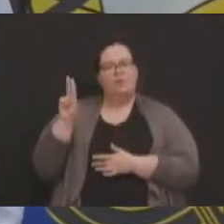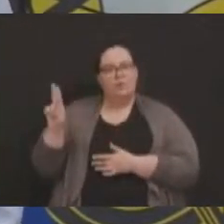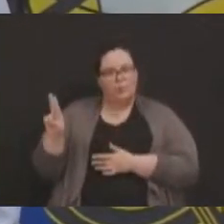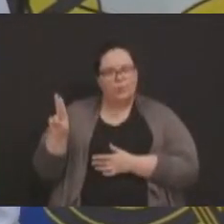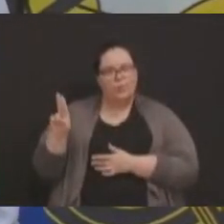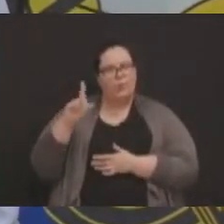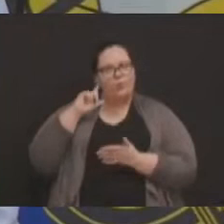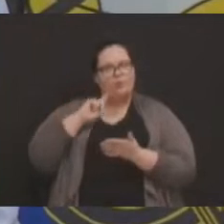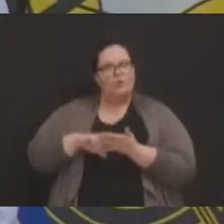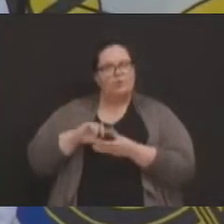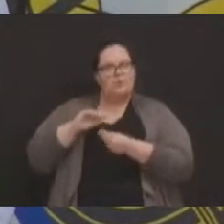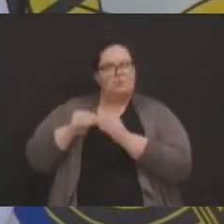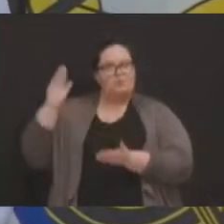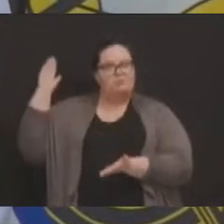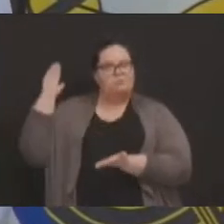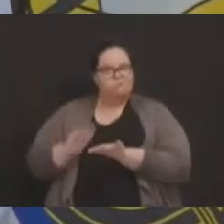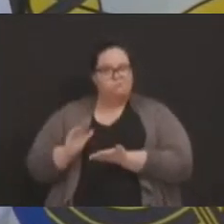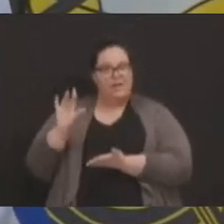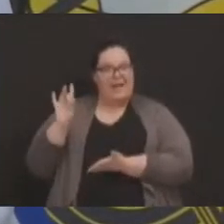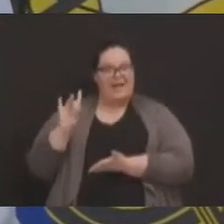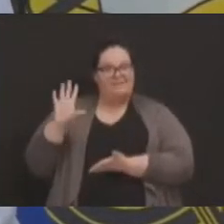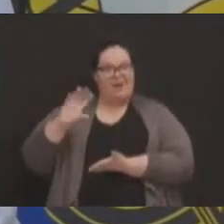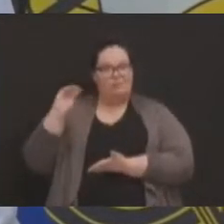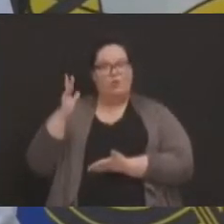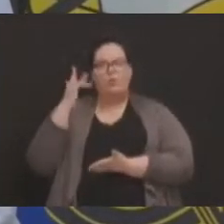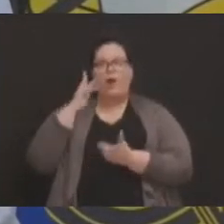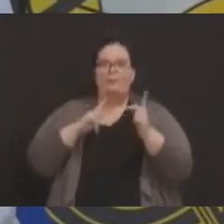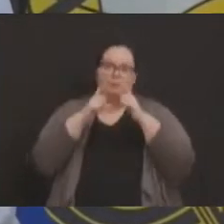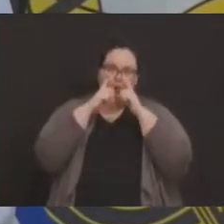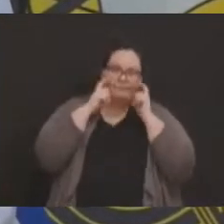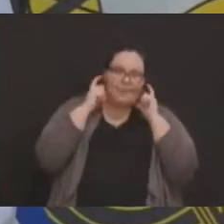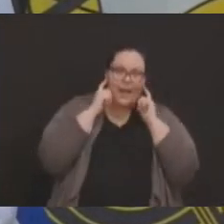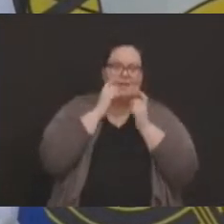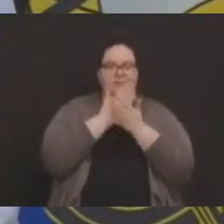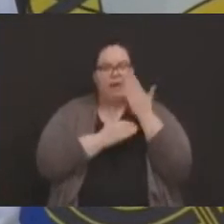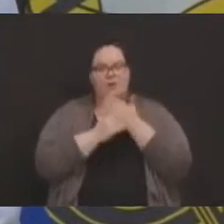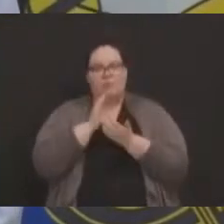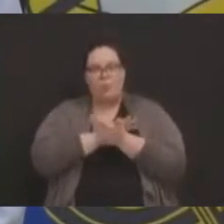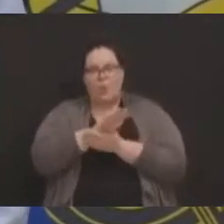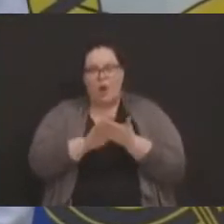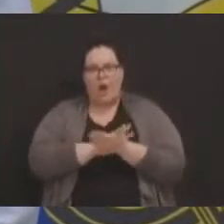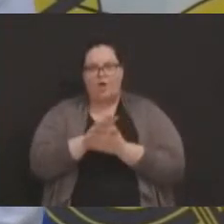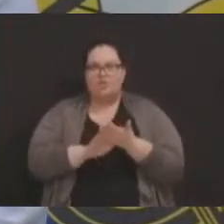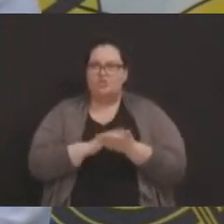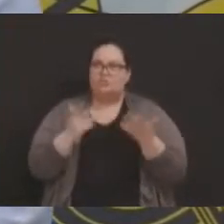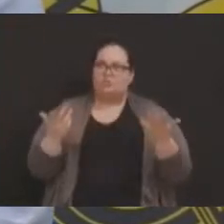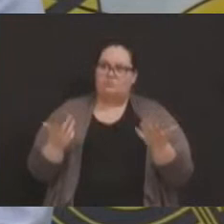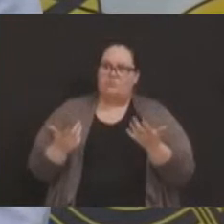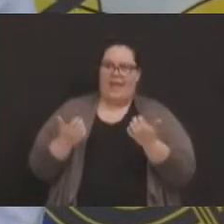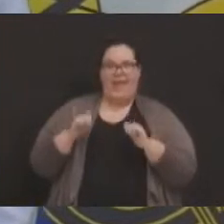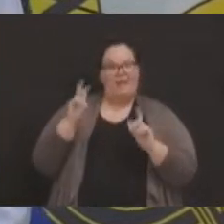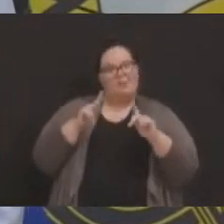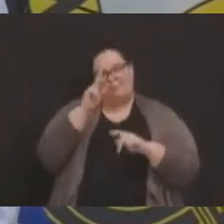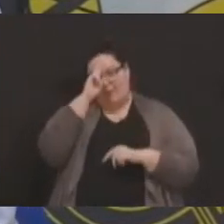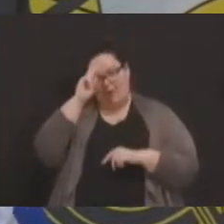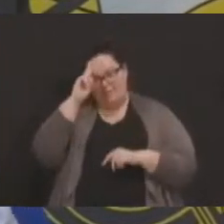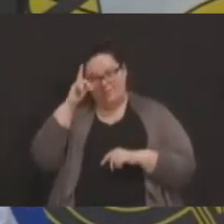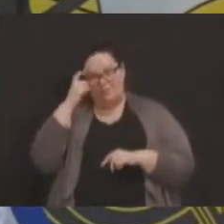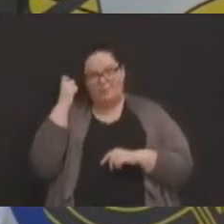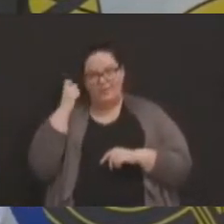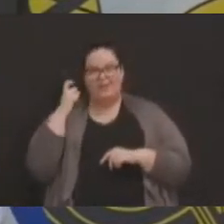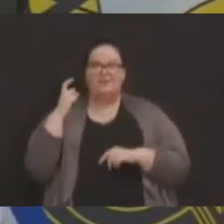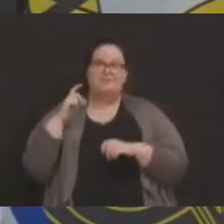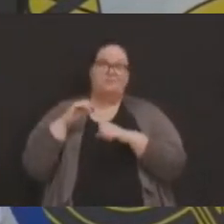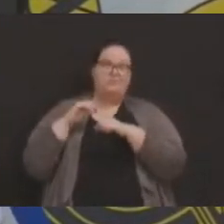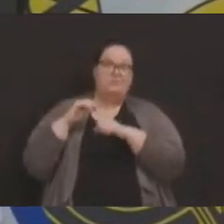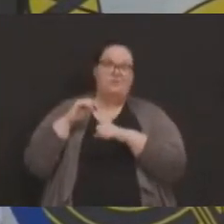because of the precautions we've been taking? My understanding is yes to both of those questions. Yes, our rates of transmission of